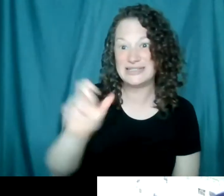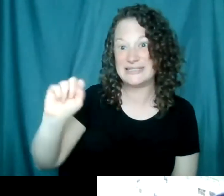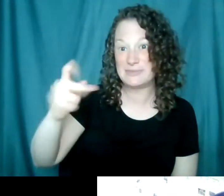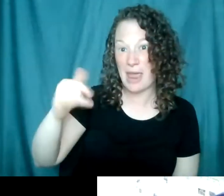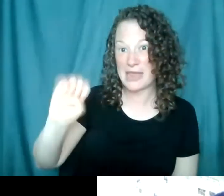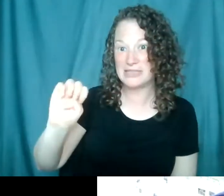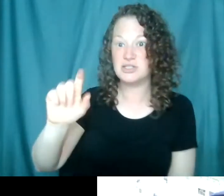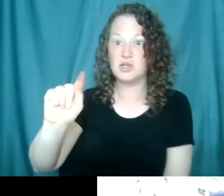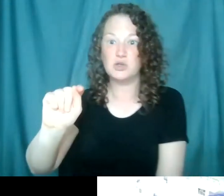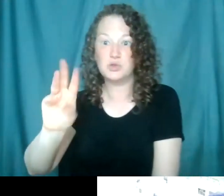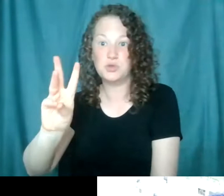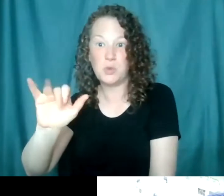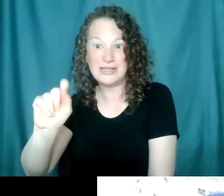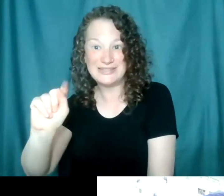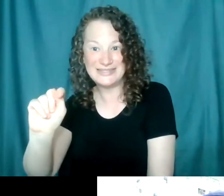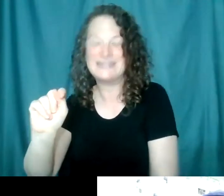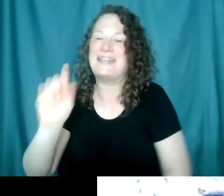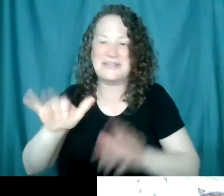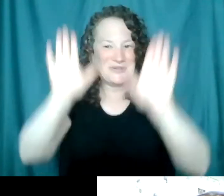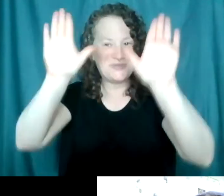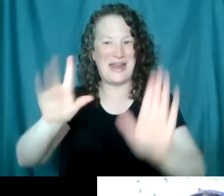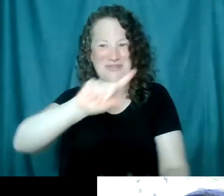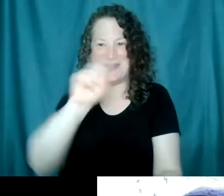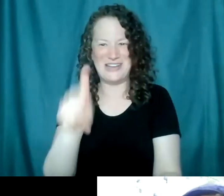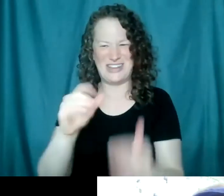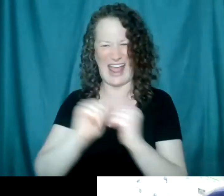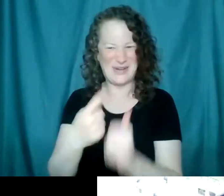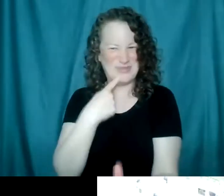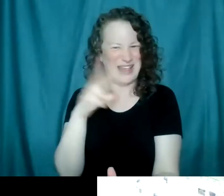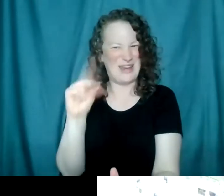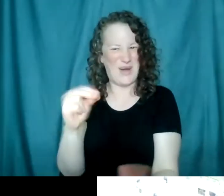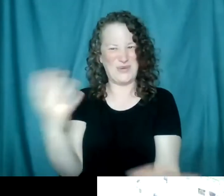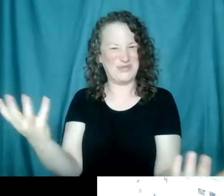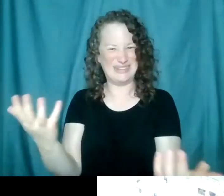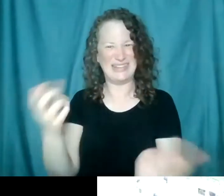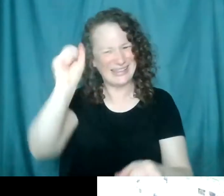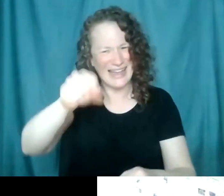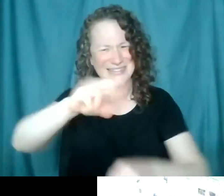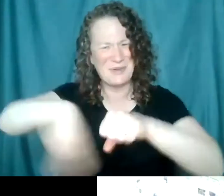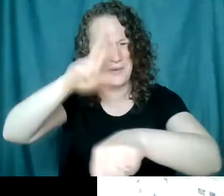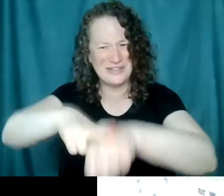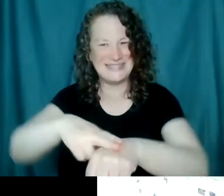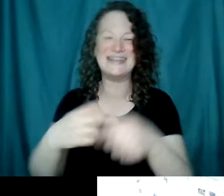excellent question that I can't imagine anyone saying no to. So great job recruiting